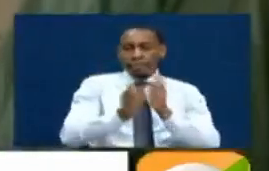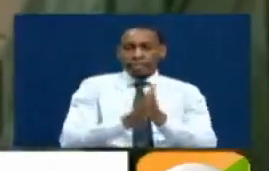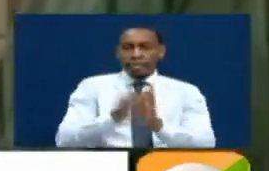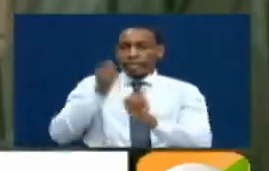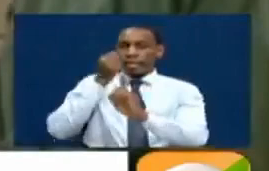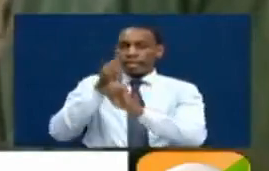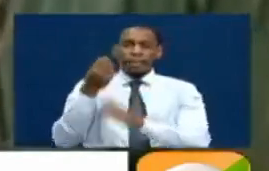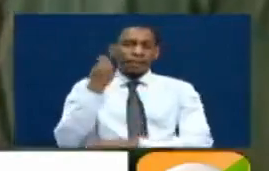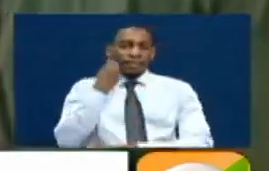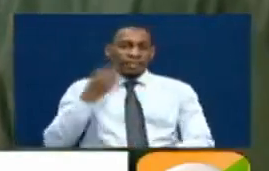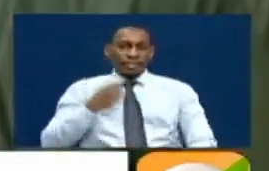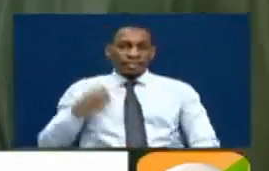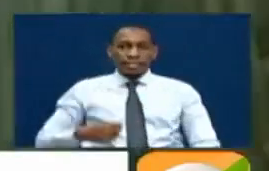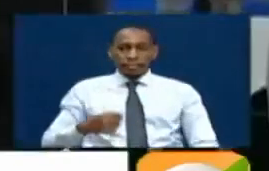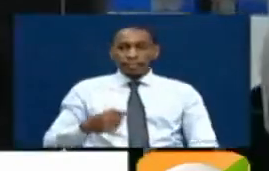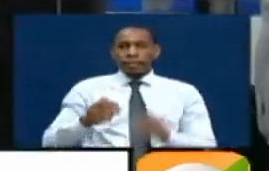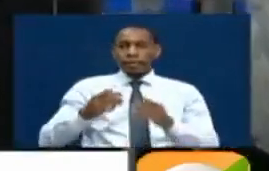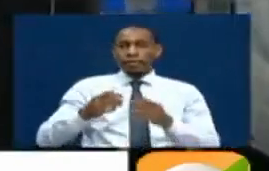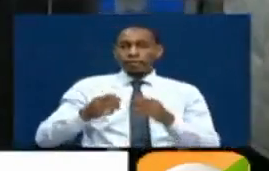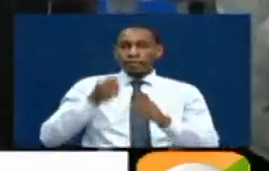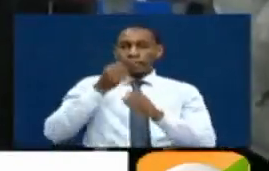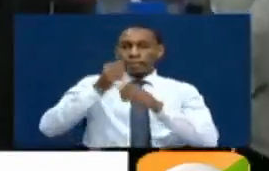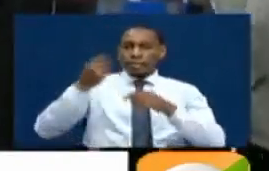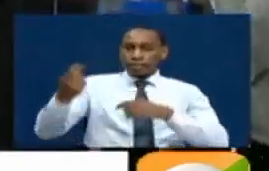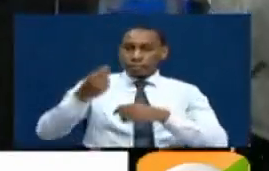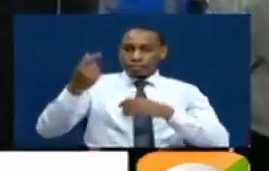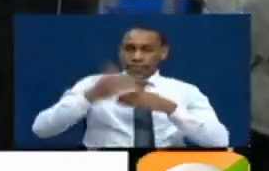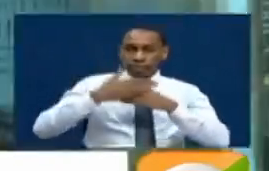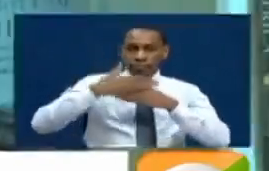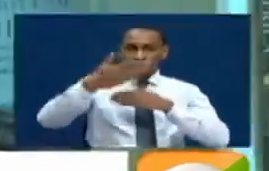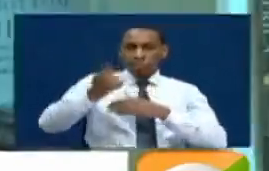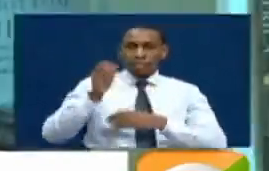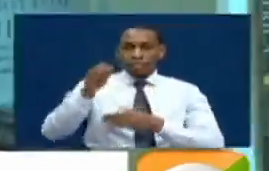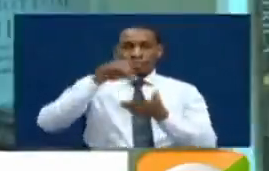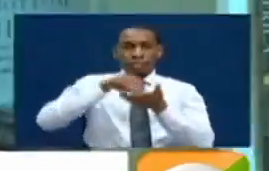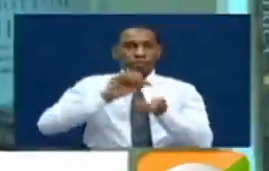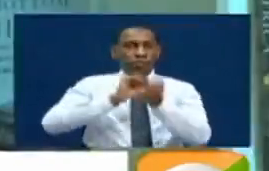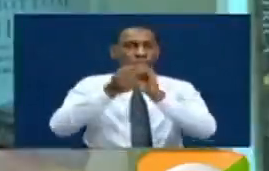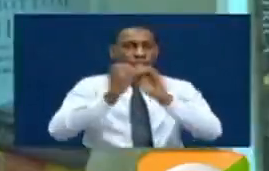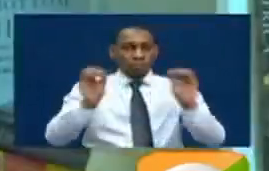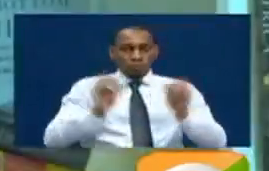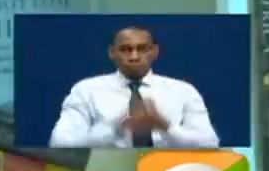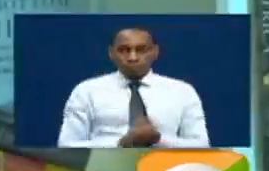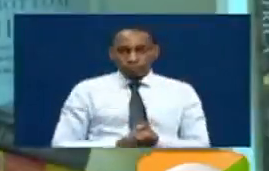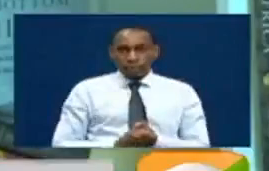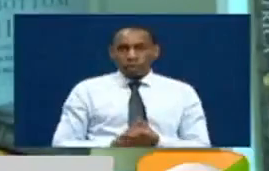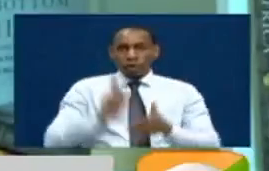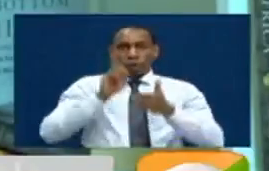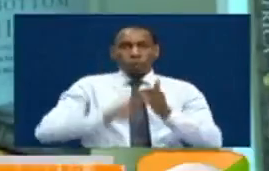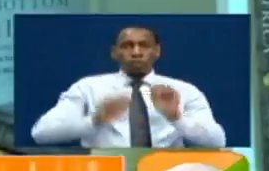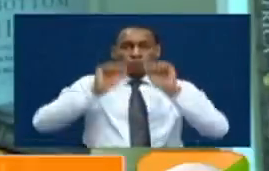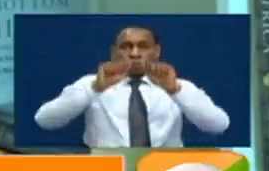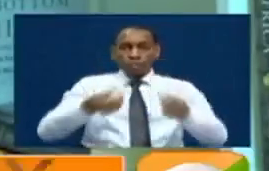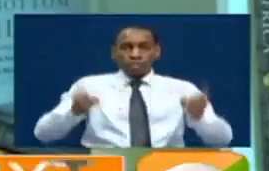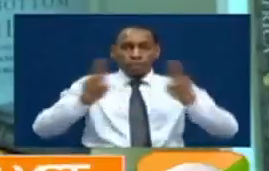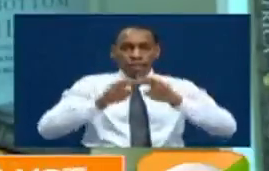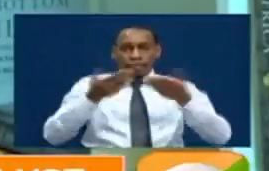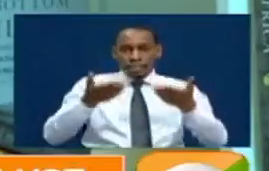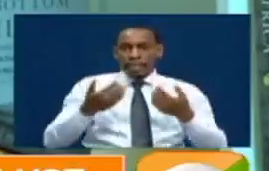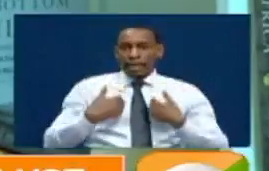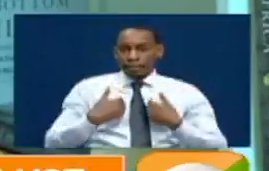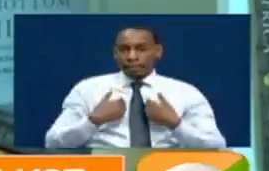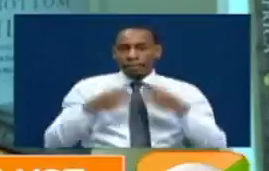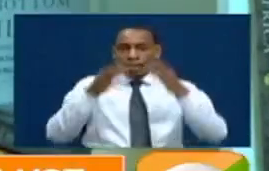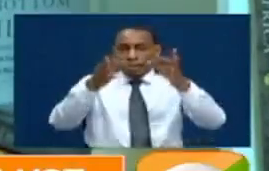China might be felt in the months to come, if at all the situation remains the same. Kile inaweza kuwa inafanyika saa hii ni inaleta kitu inaitwa volatility